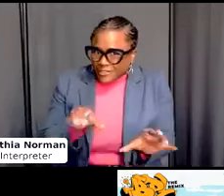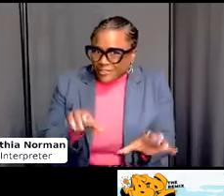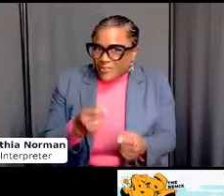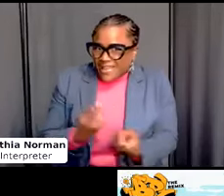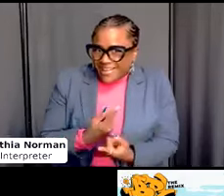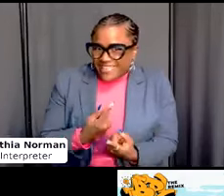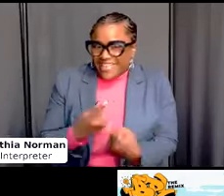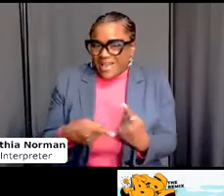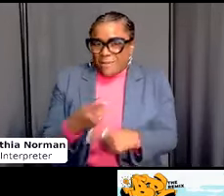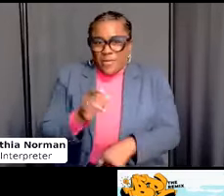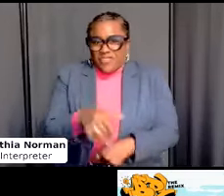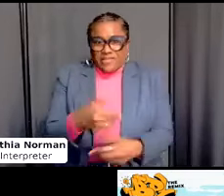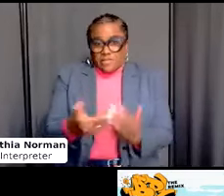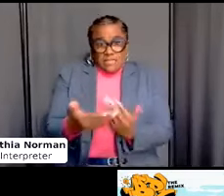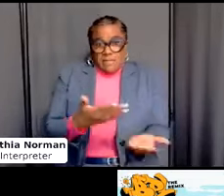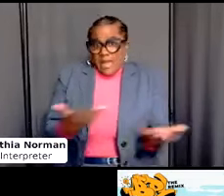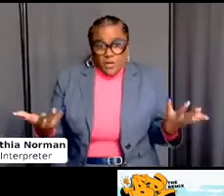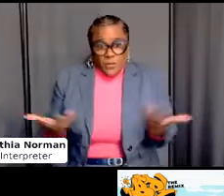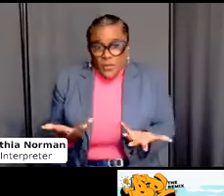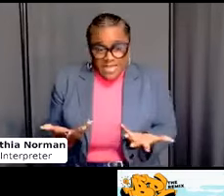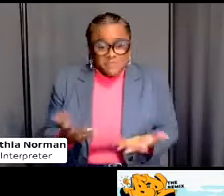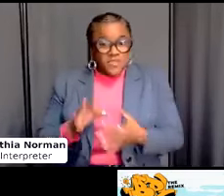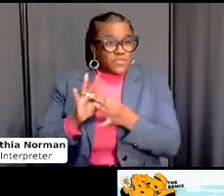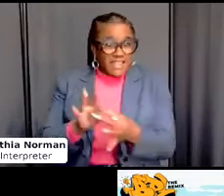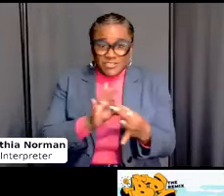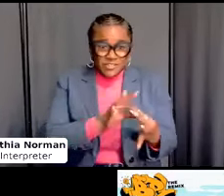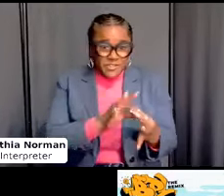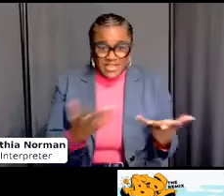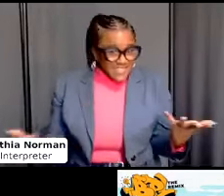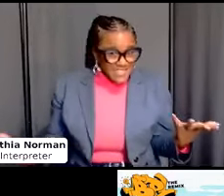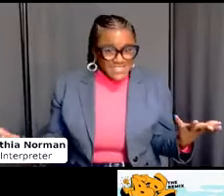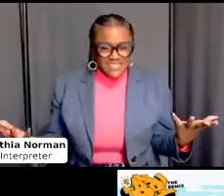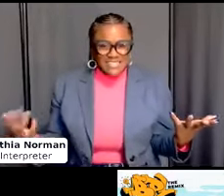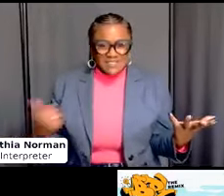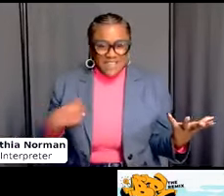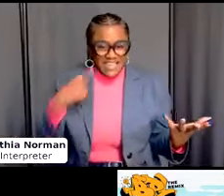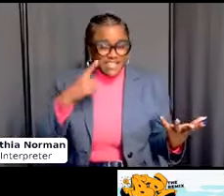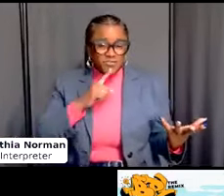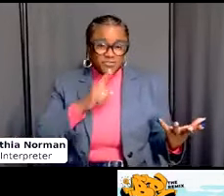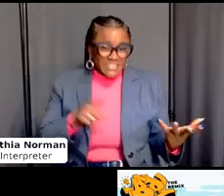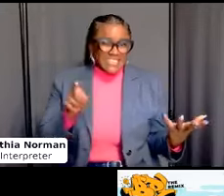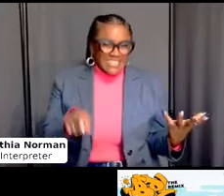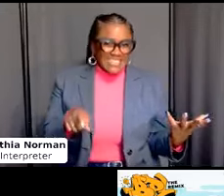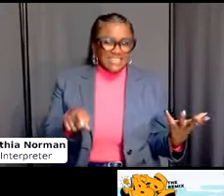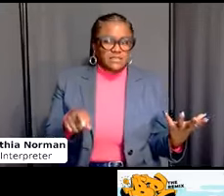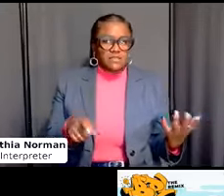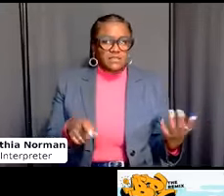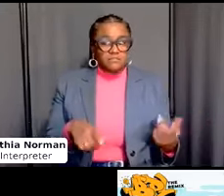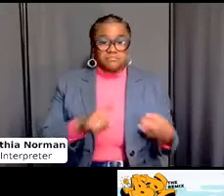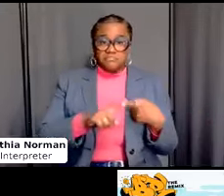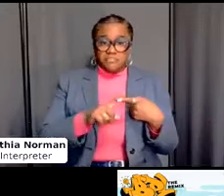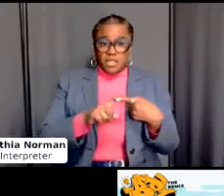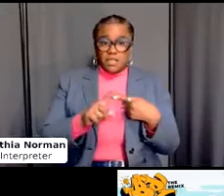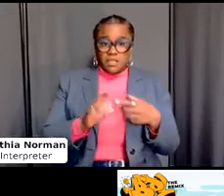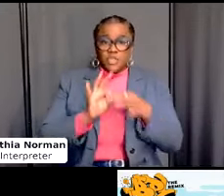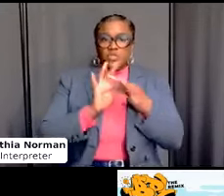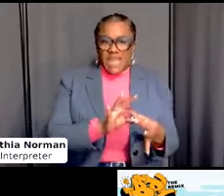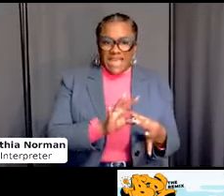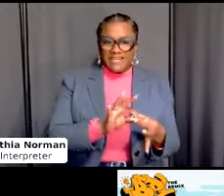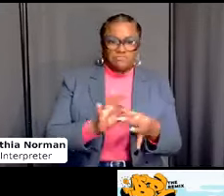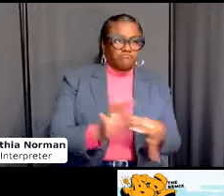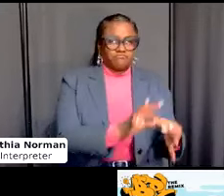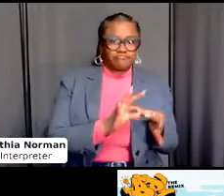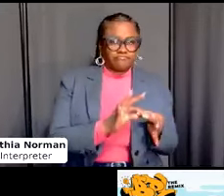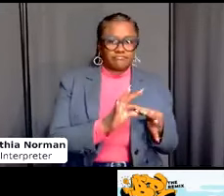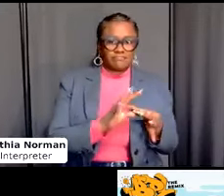about these things, no matter what the relationship is. I think it really needs, one, a united Africa. We need to have an